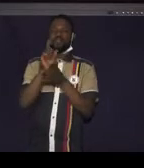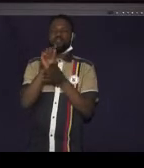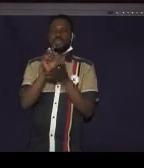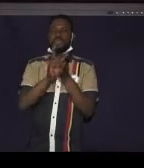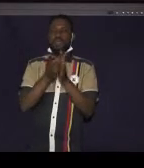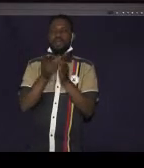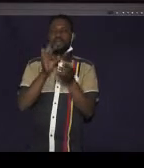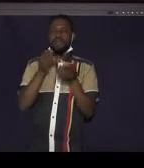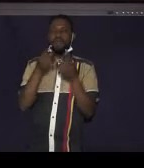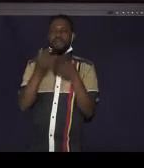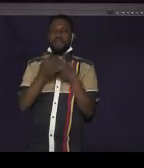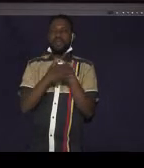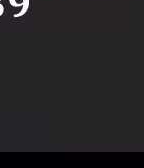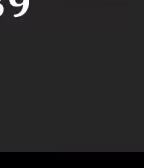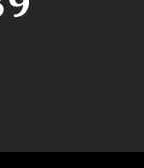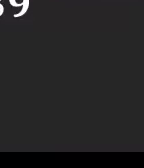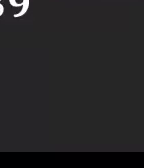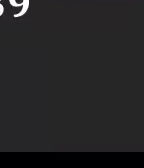be right back to sign off.